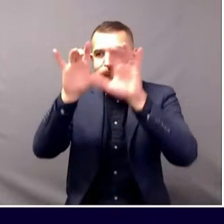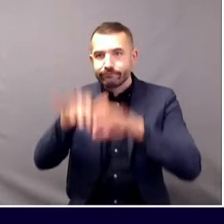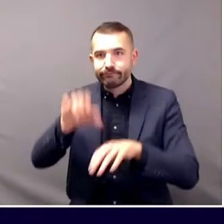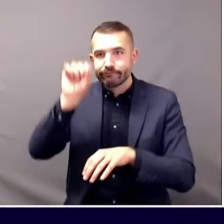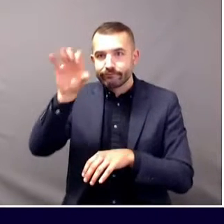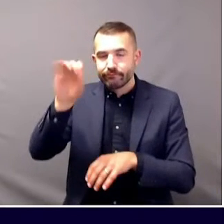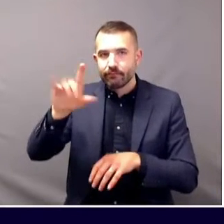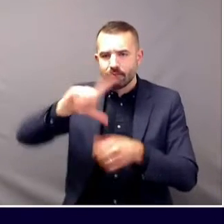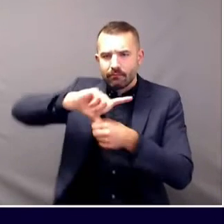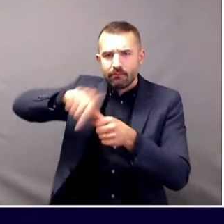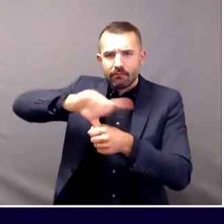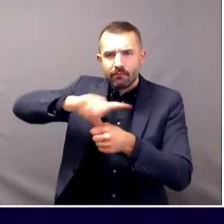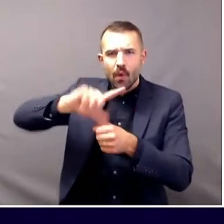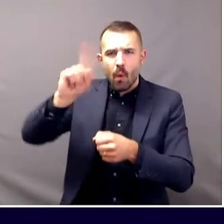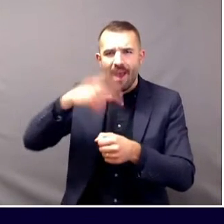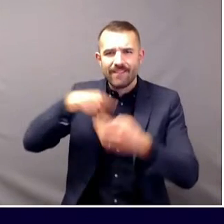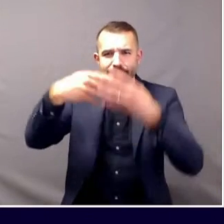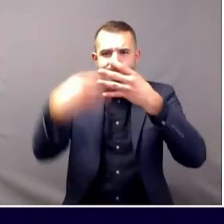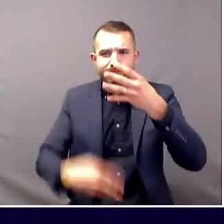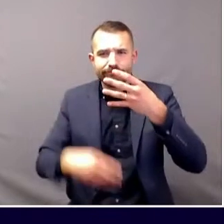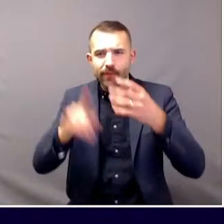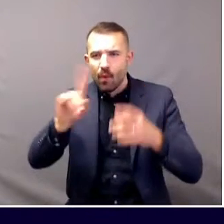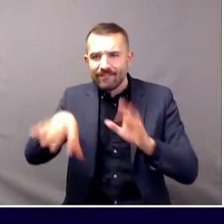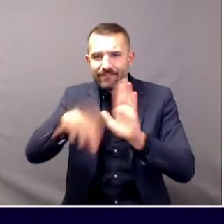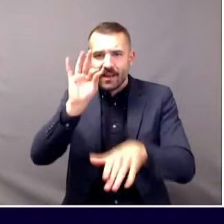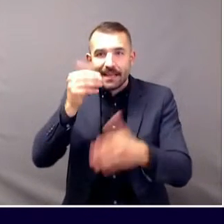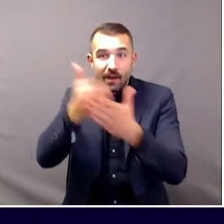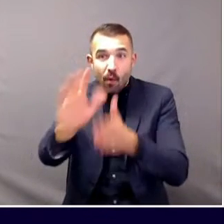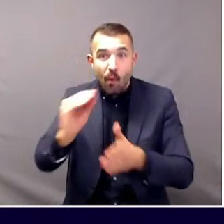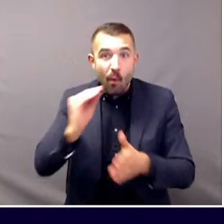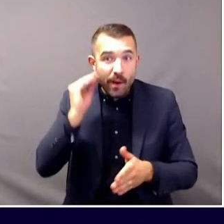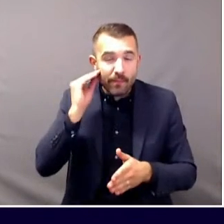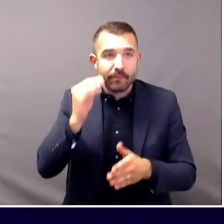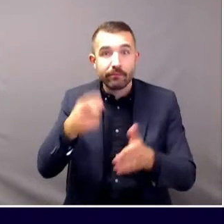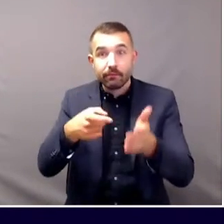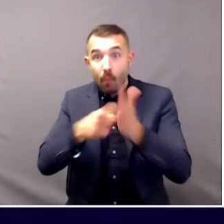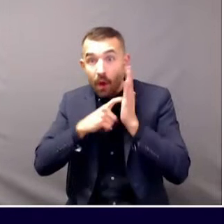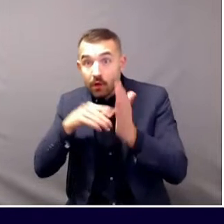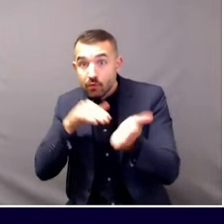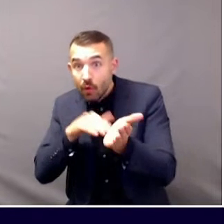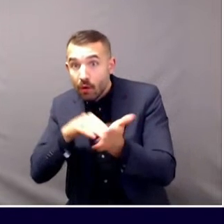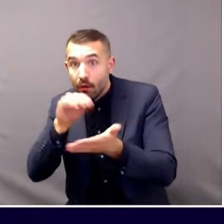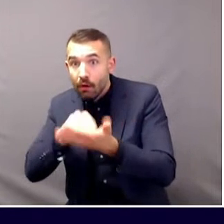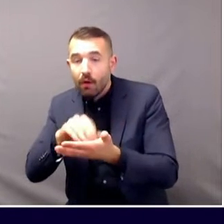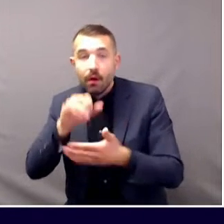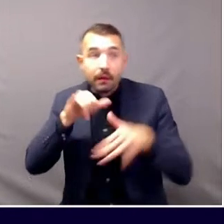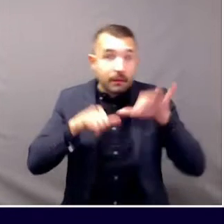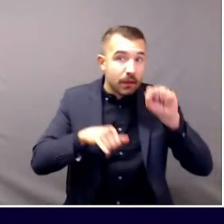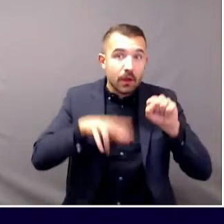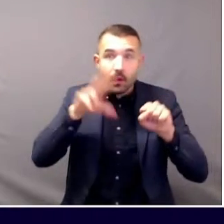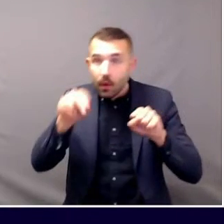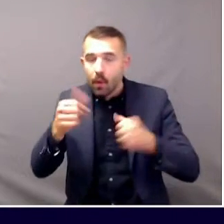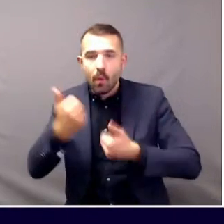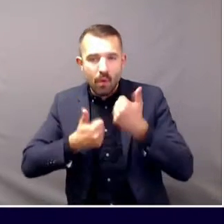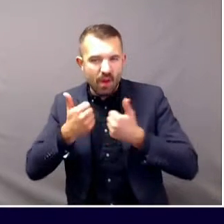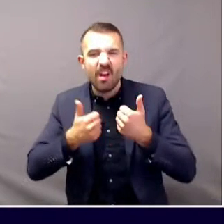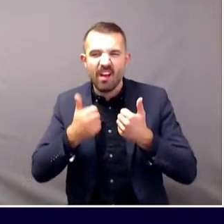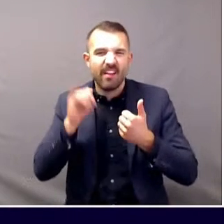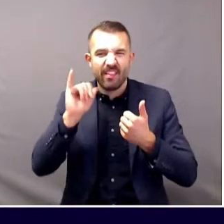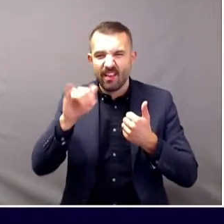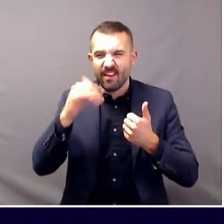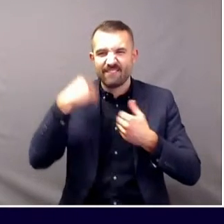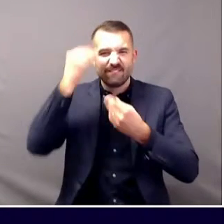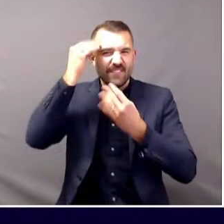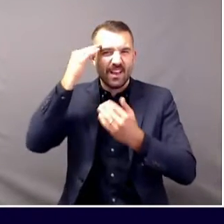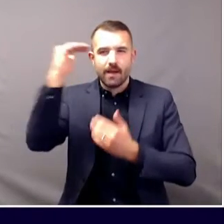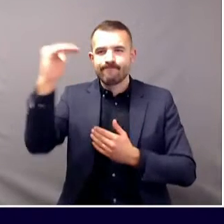need to get a doctor referral or not. So we do encourage people to look at that website to find out your testing options in your state. But